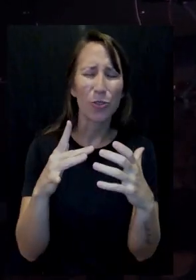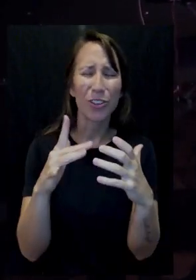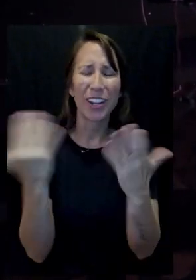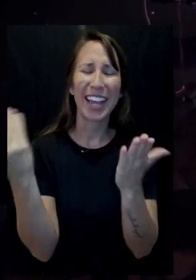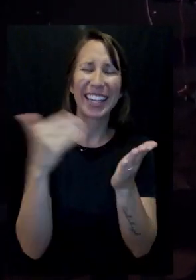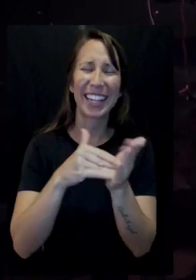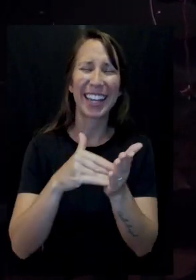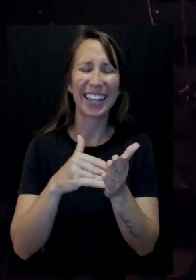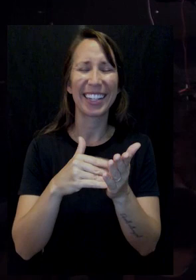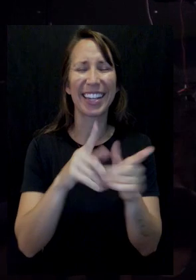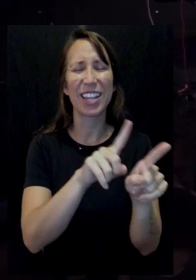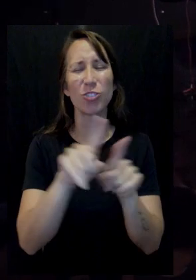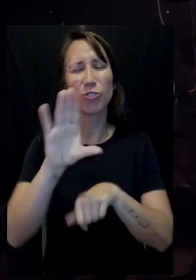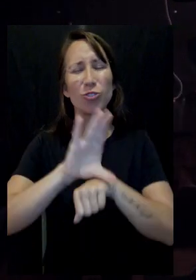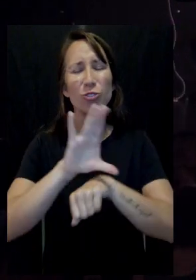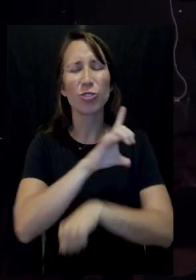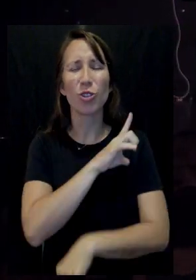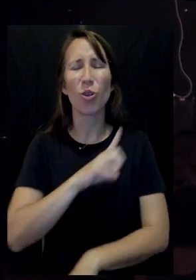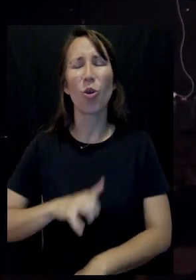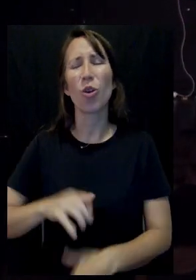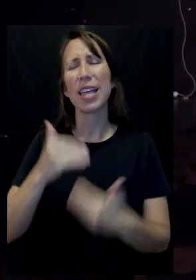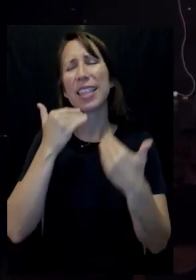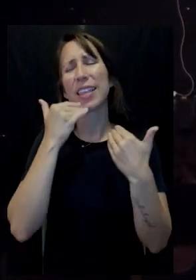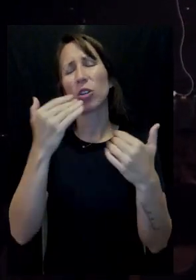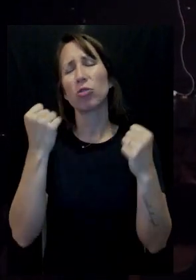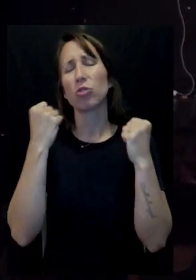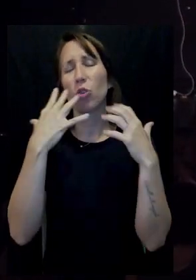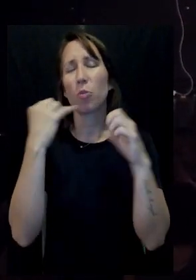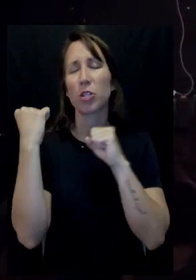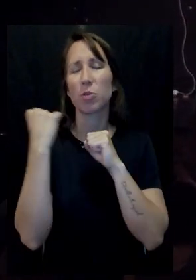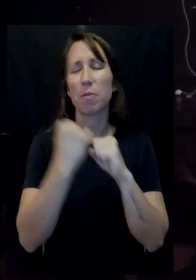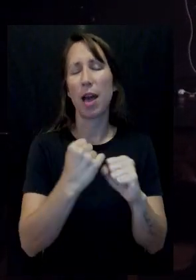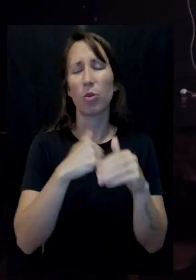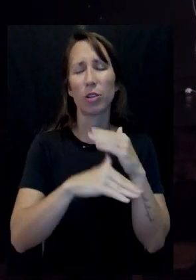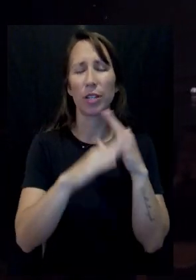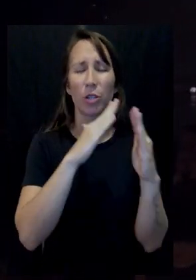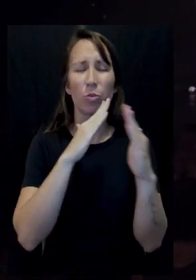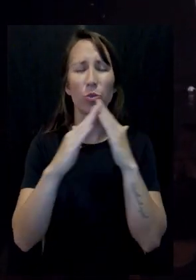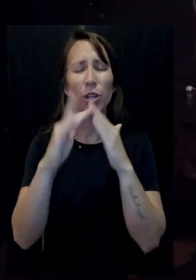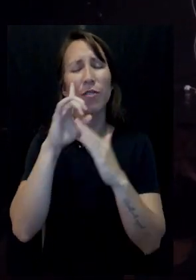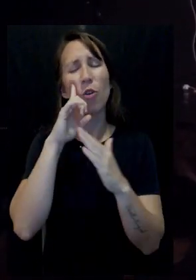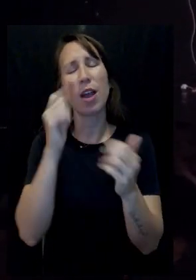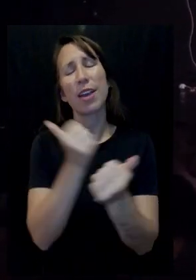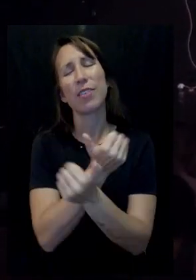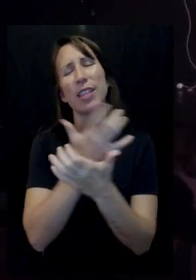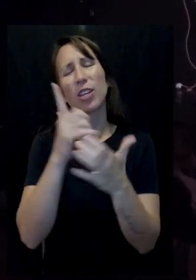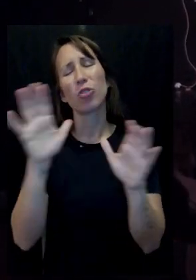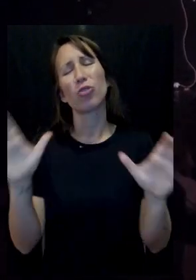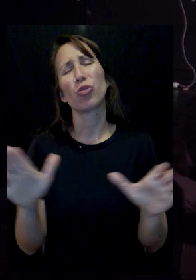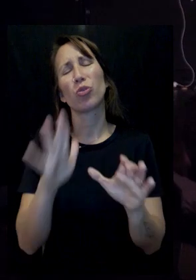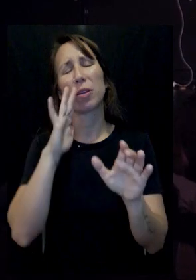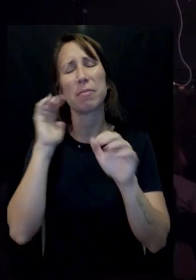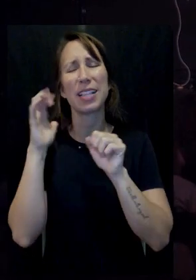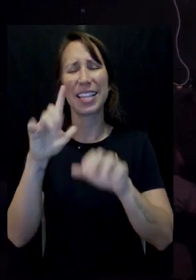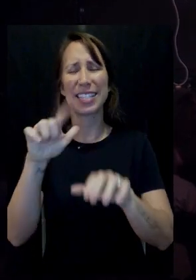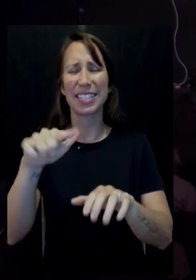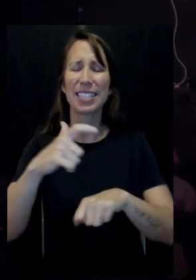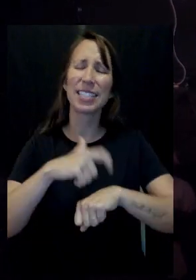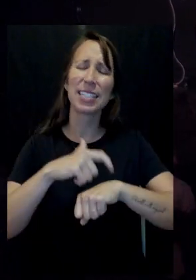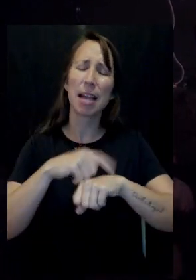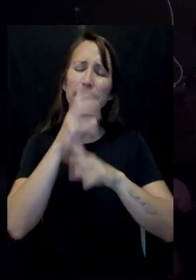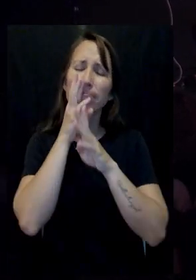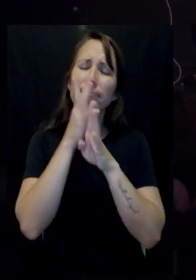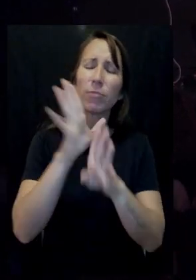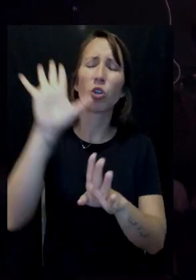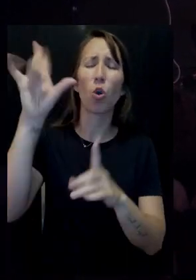Lord. Father, thank you that there's so much power in community, Lord. And Father, we just thank you for everything you're doing. We ask that you would bless this time,